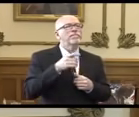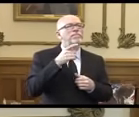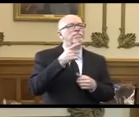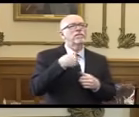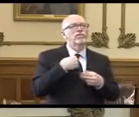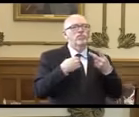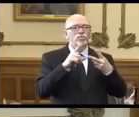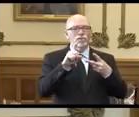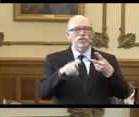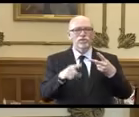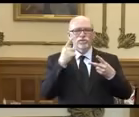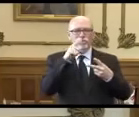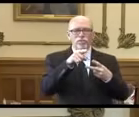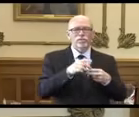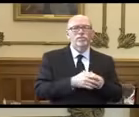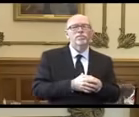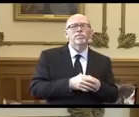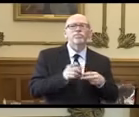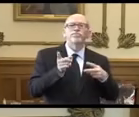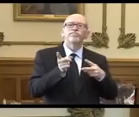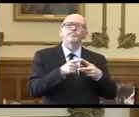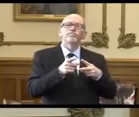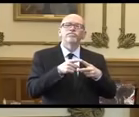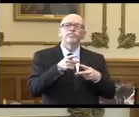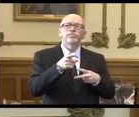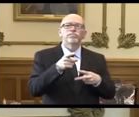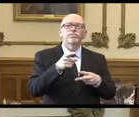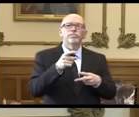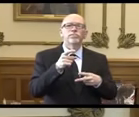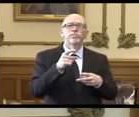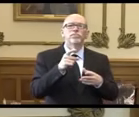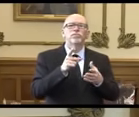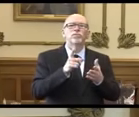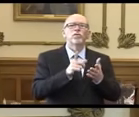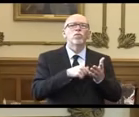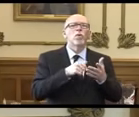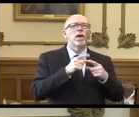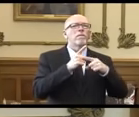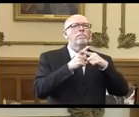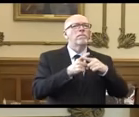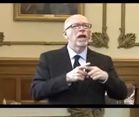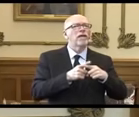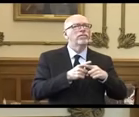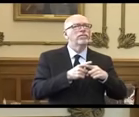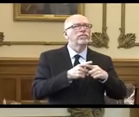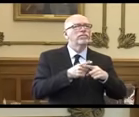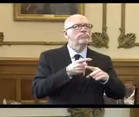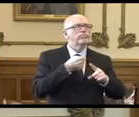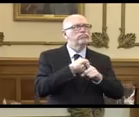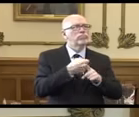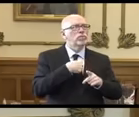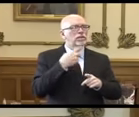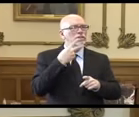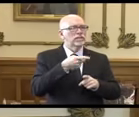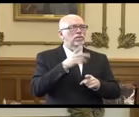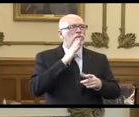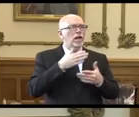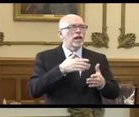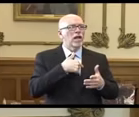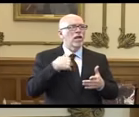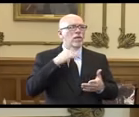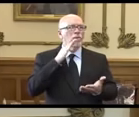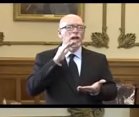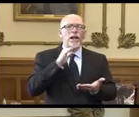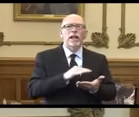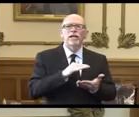two questions for you. The first question on, what are these positive indicators that we're seeing that would allow us to loosen